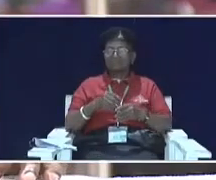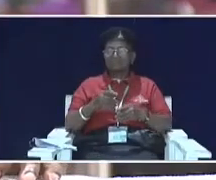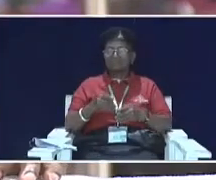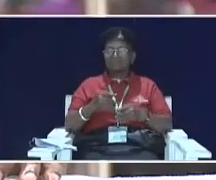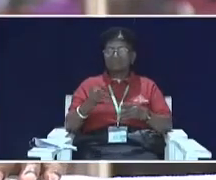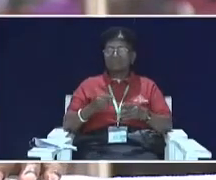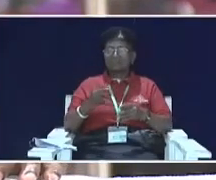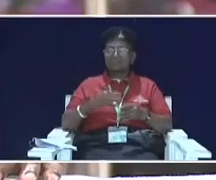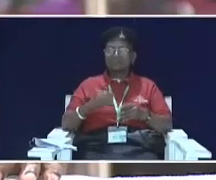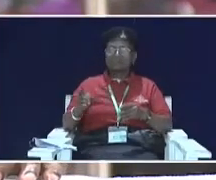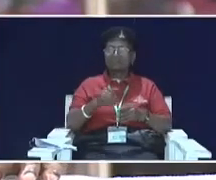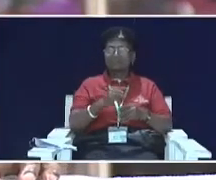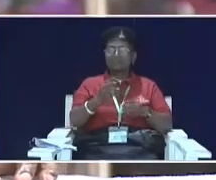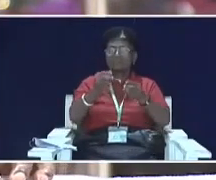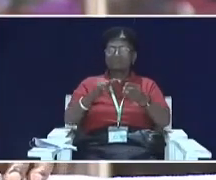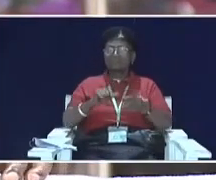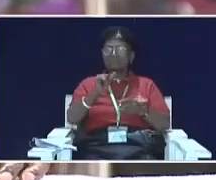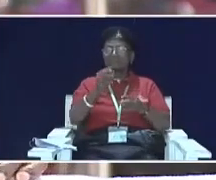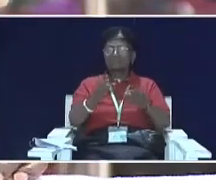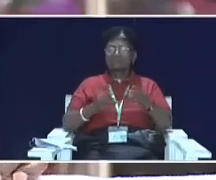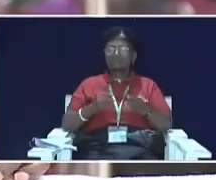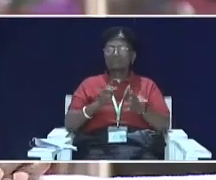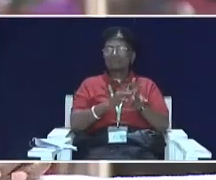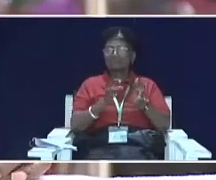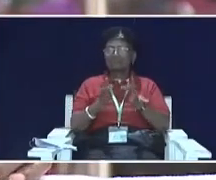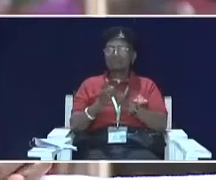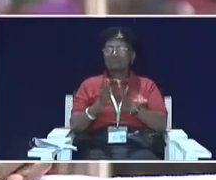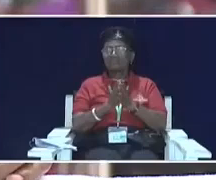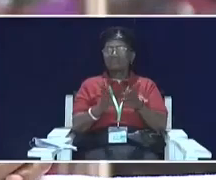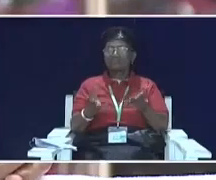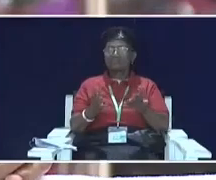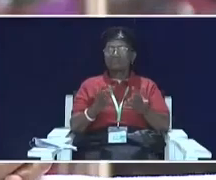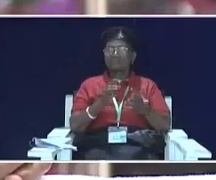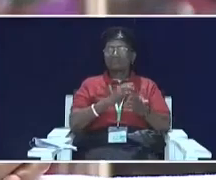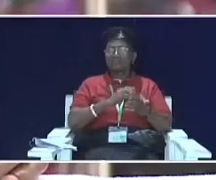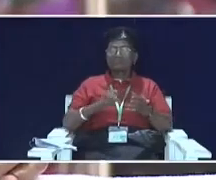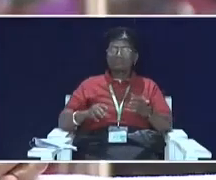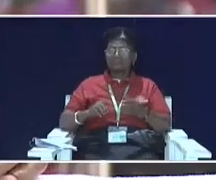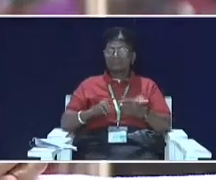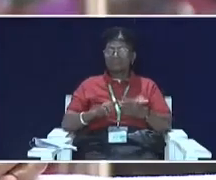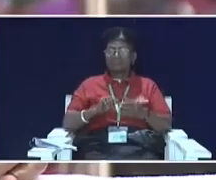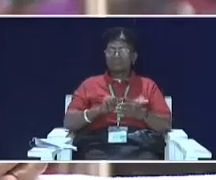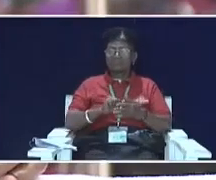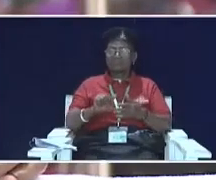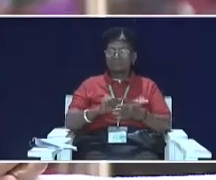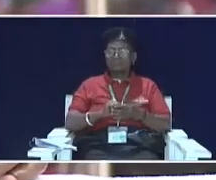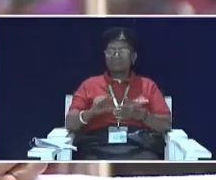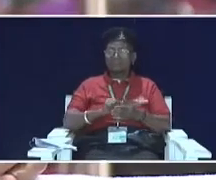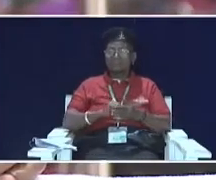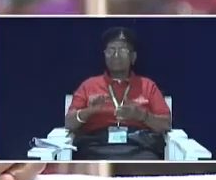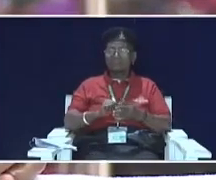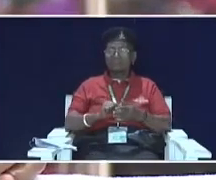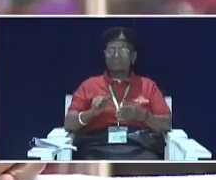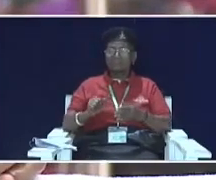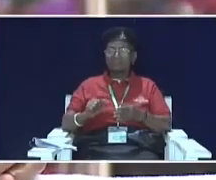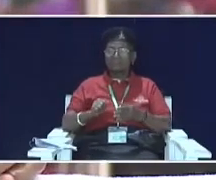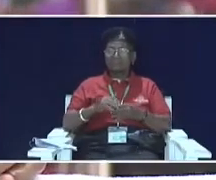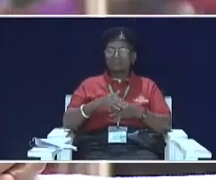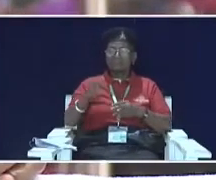your sins, I'm going to give you a few minutes to run forward to the